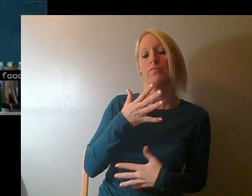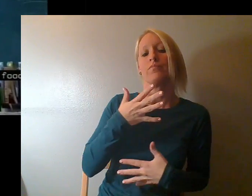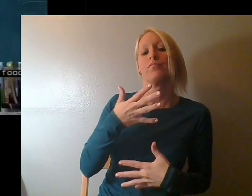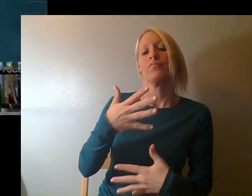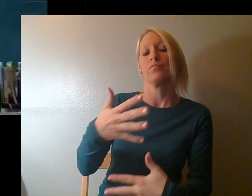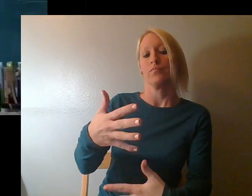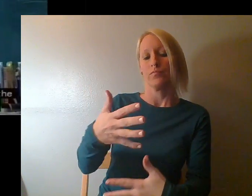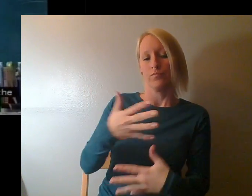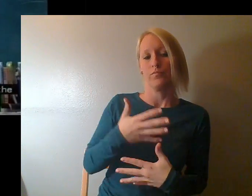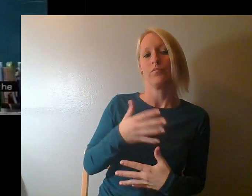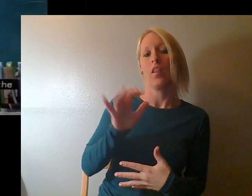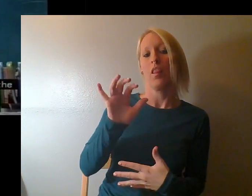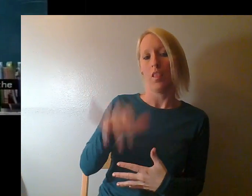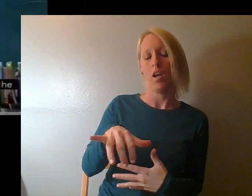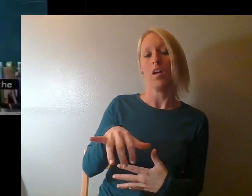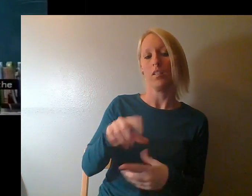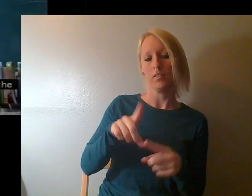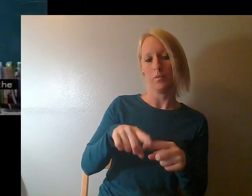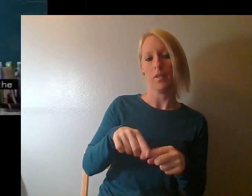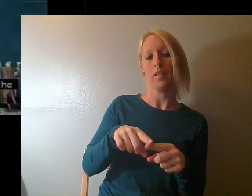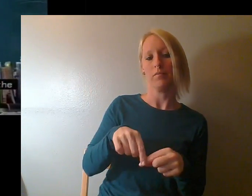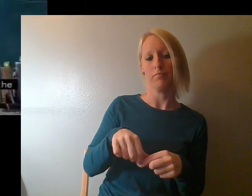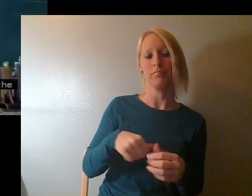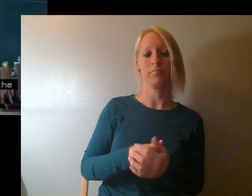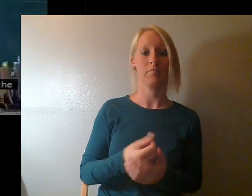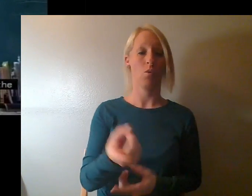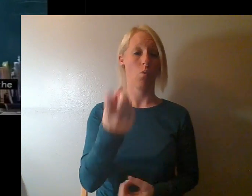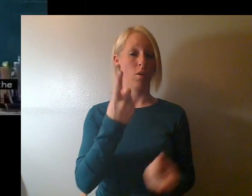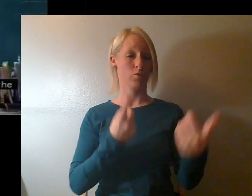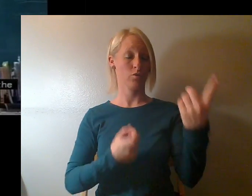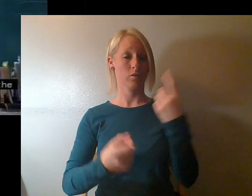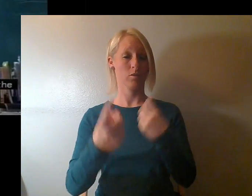Any other questions about the chloroplast?